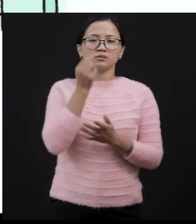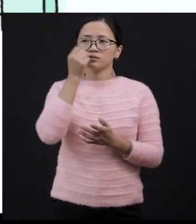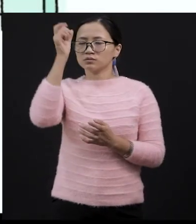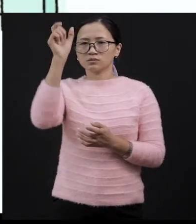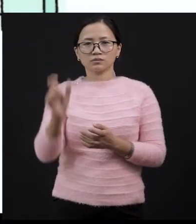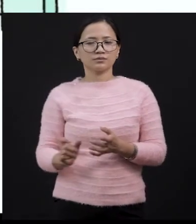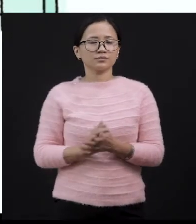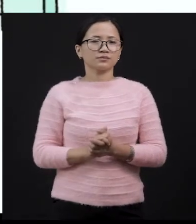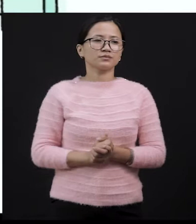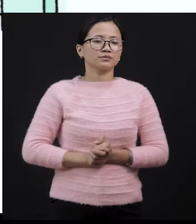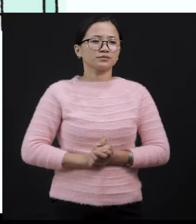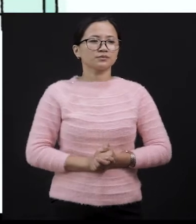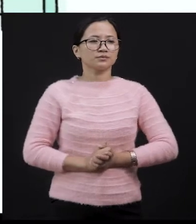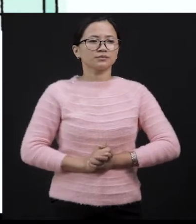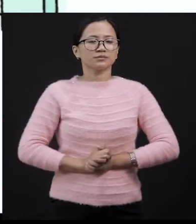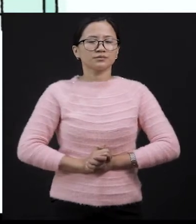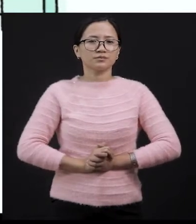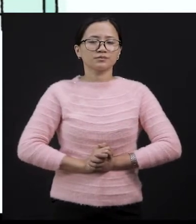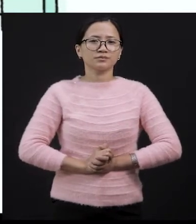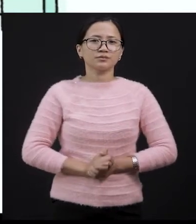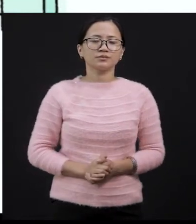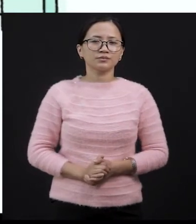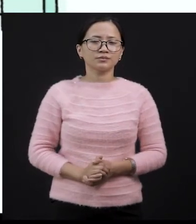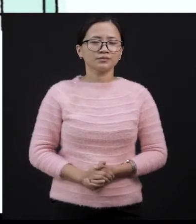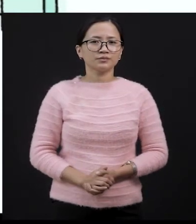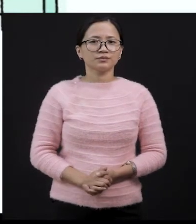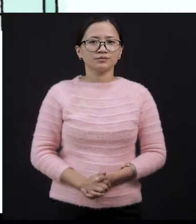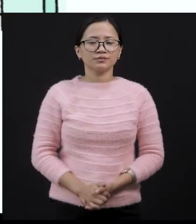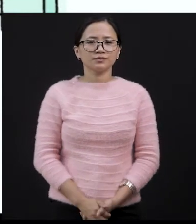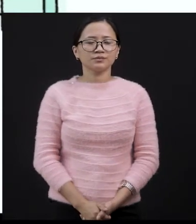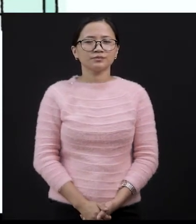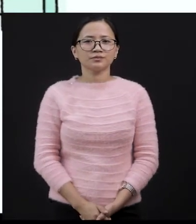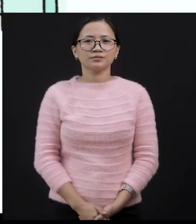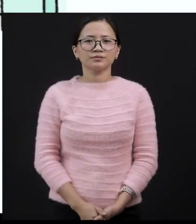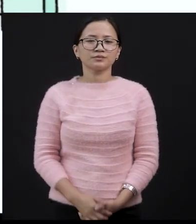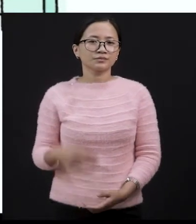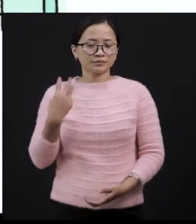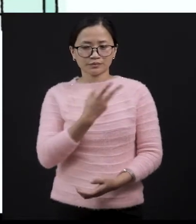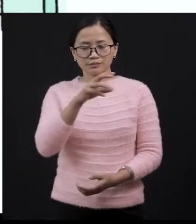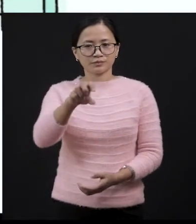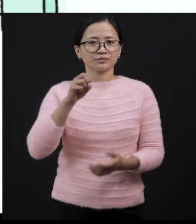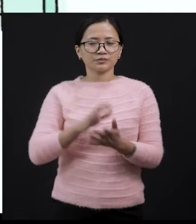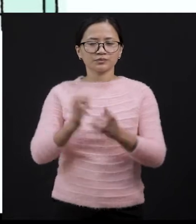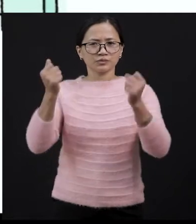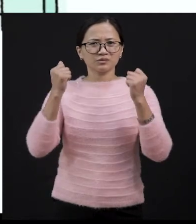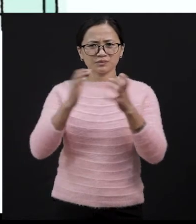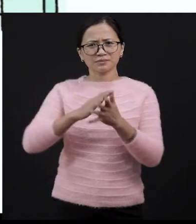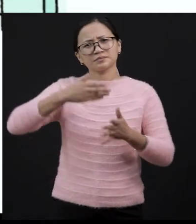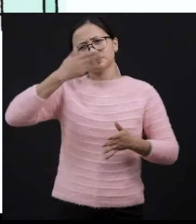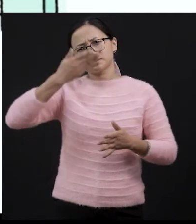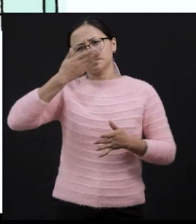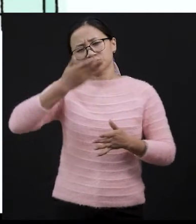Here it is a painter. Now, students, we get a strong